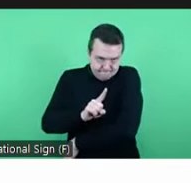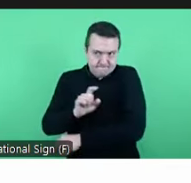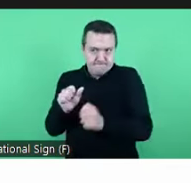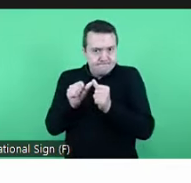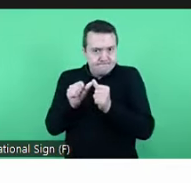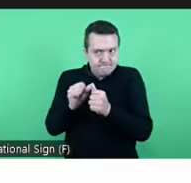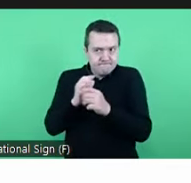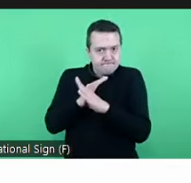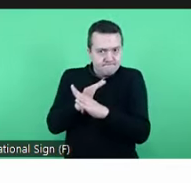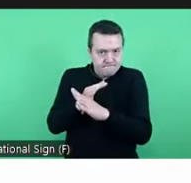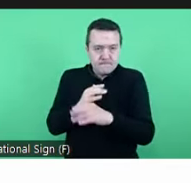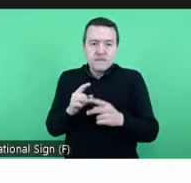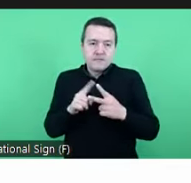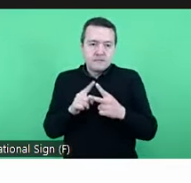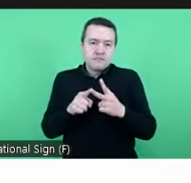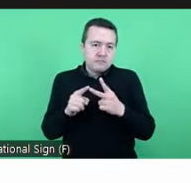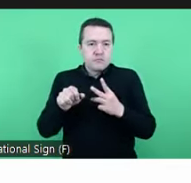of drugs.